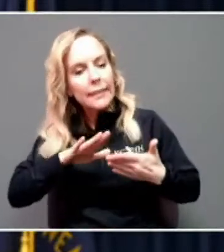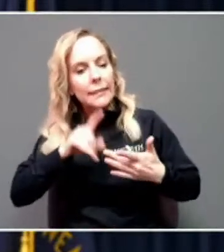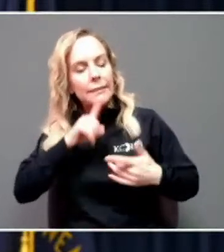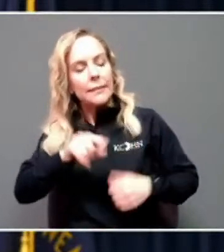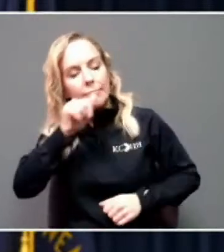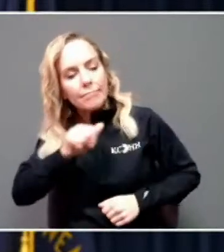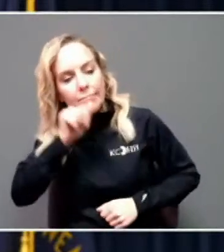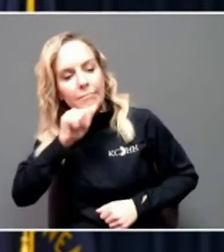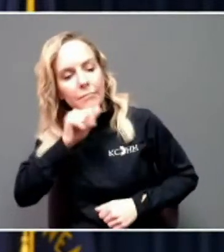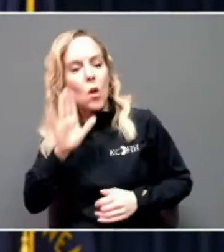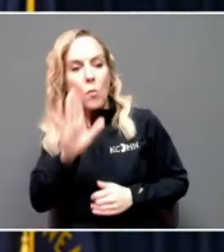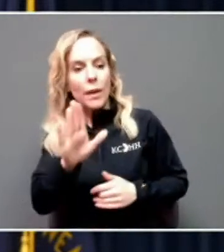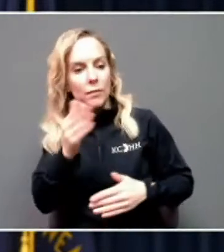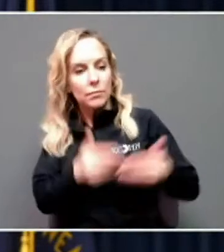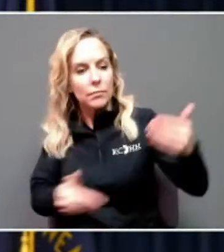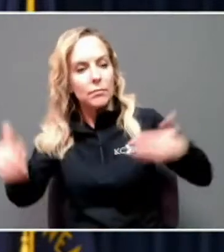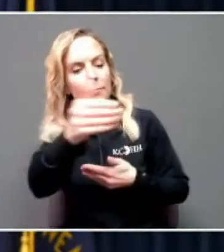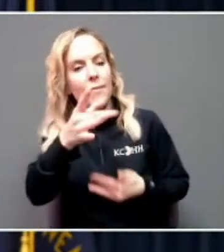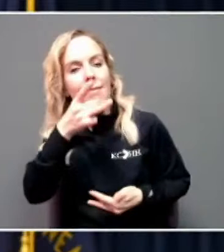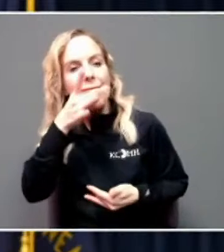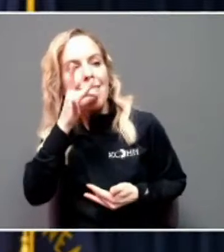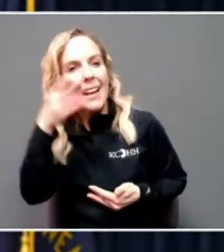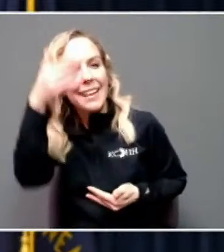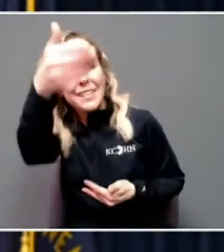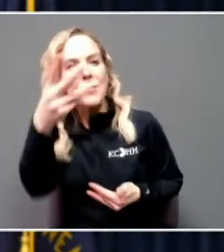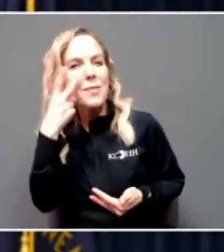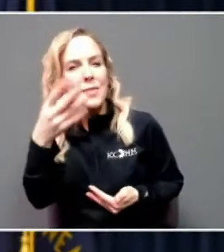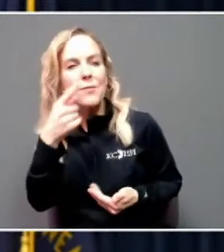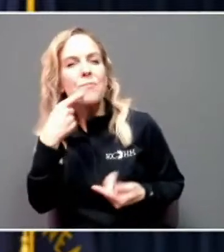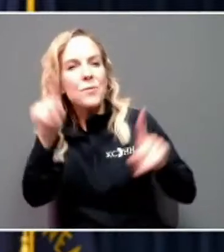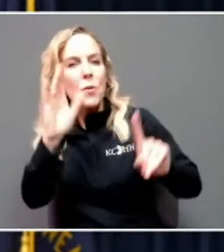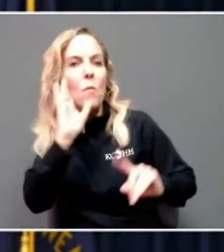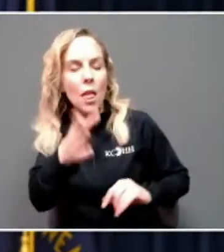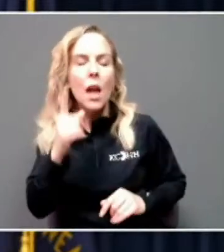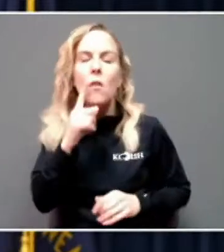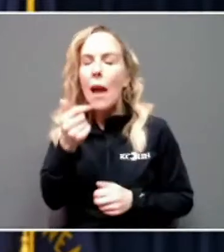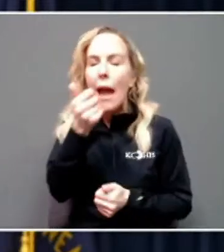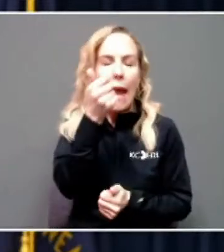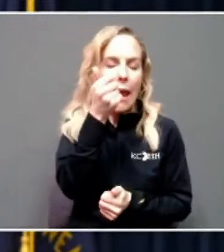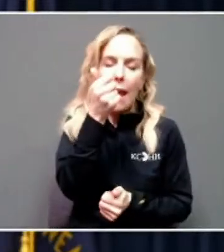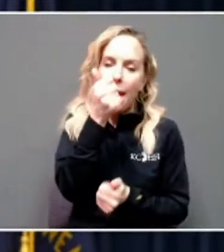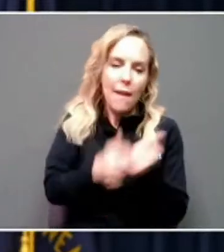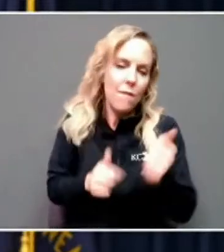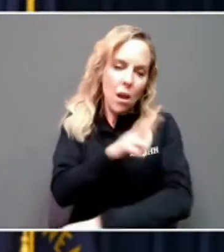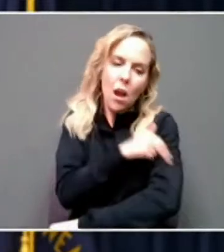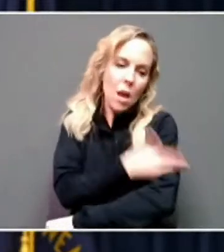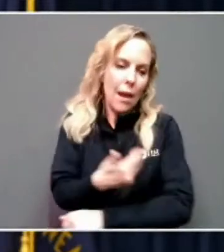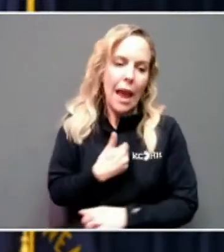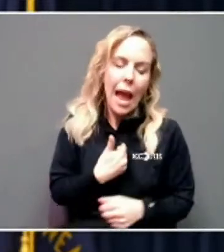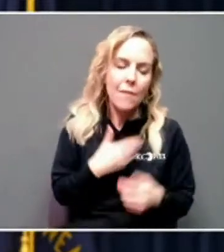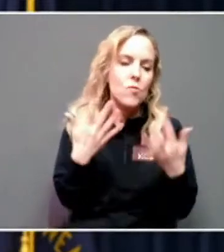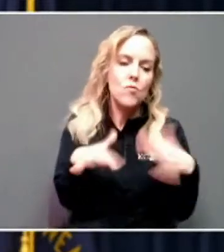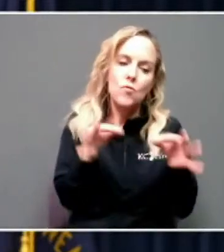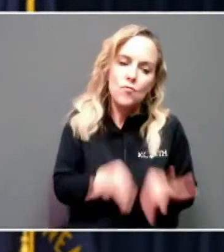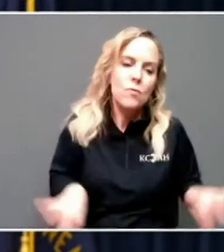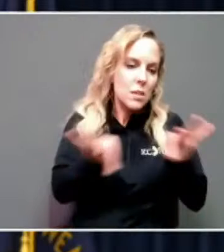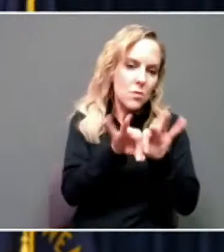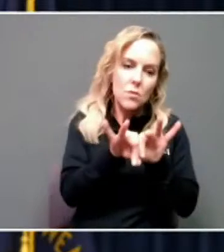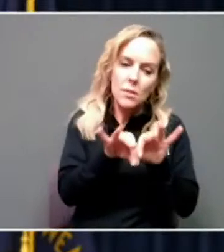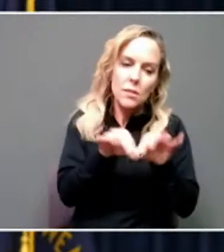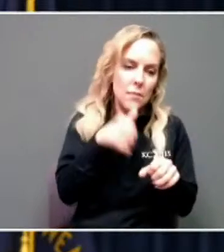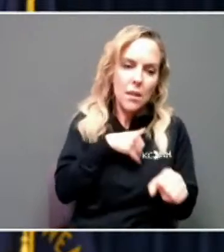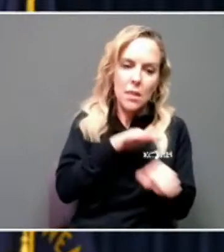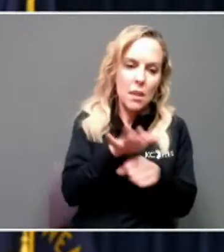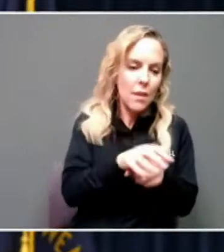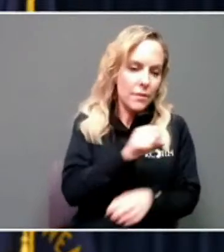in all practicality, every hospital has a critical staffing shortage right now. But as opposed to Delta,